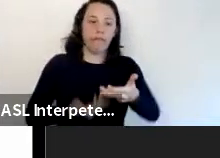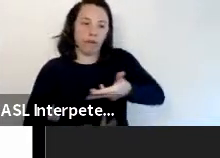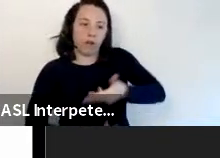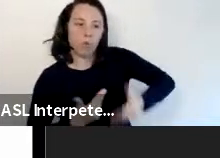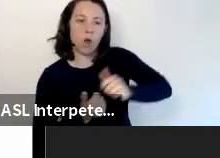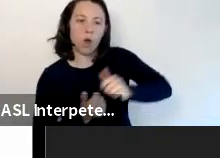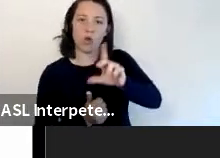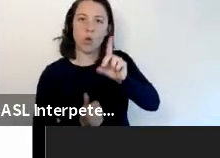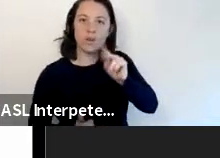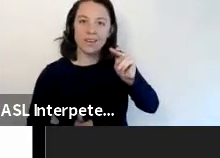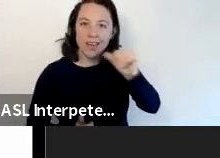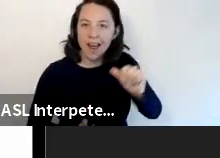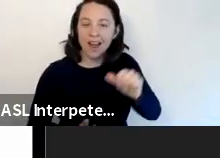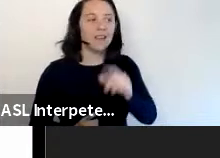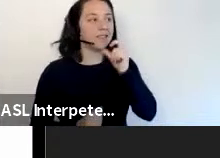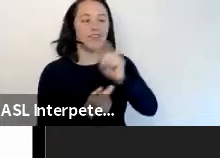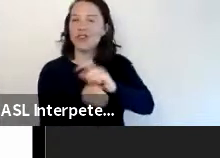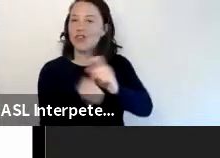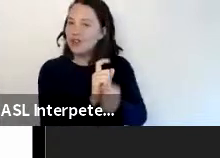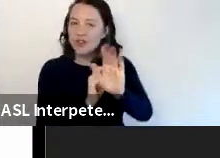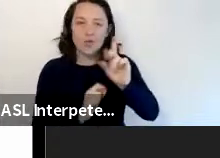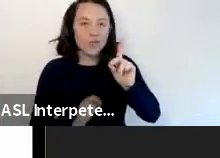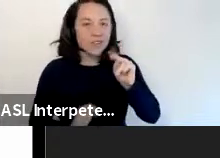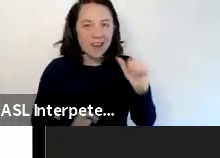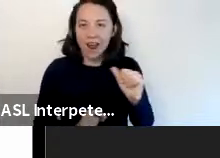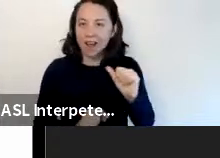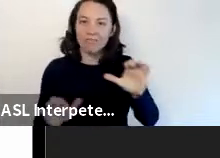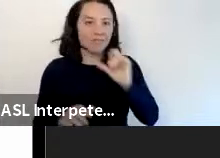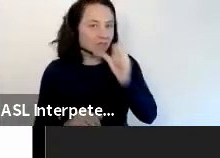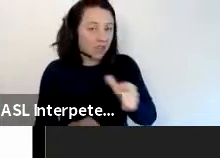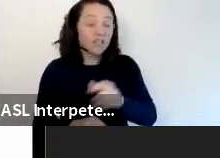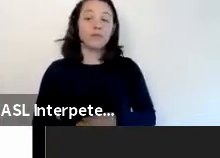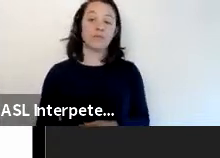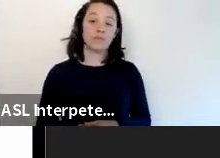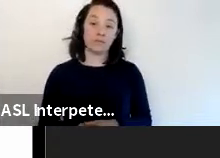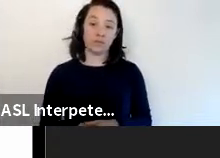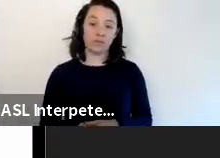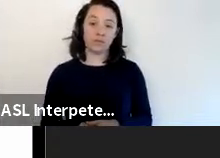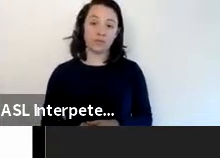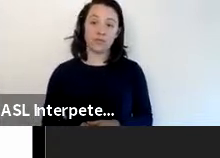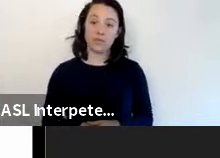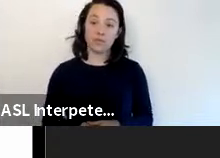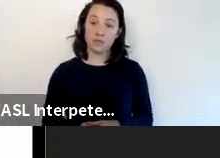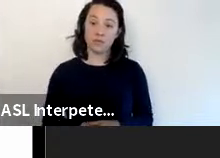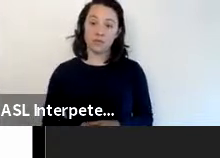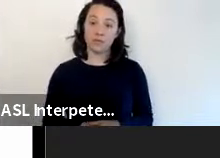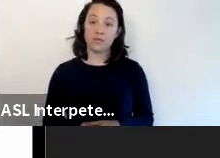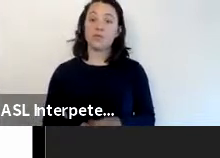your DNA. And as stated earlier, you are not getting